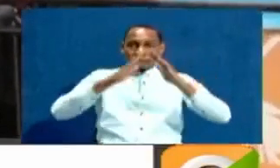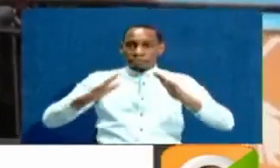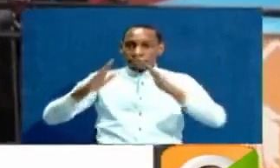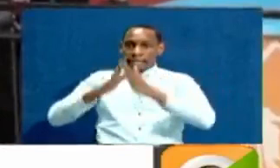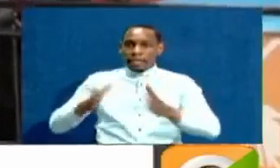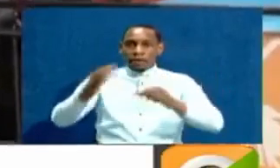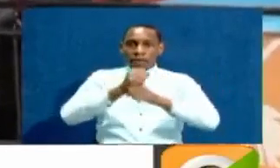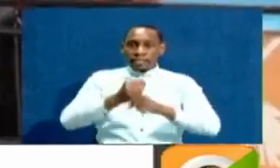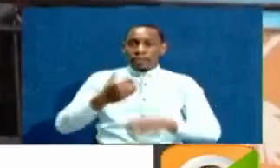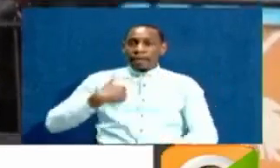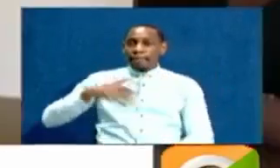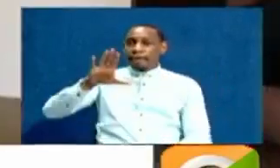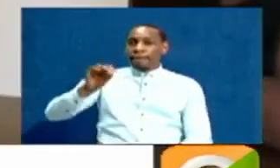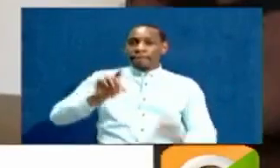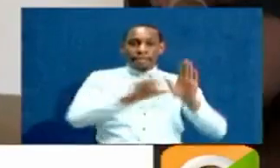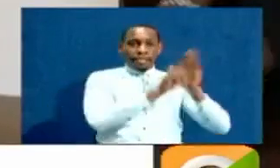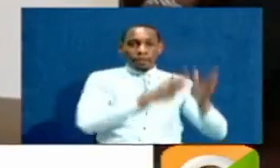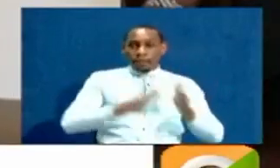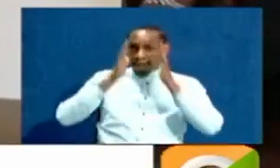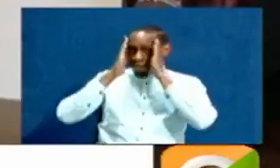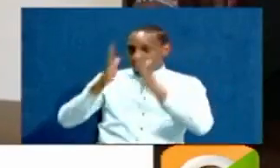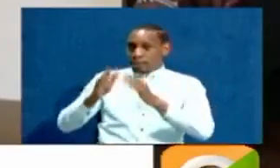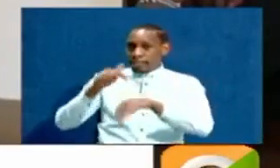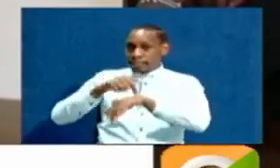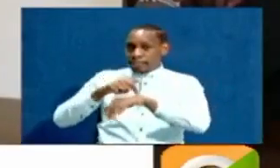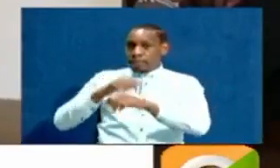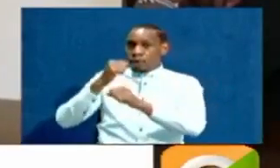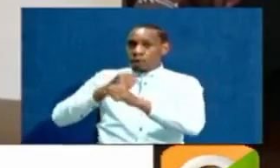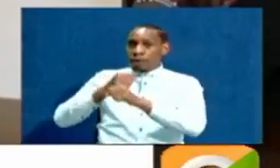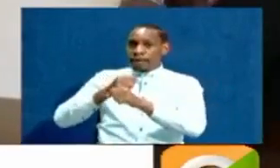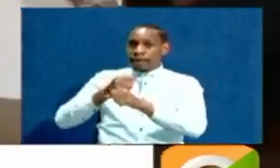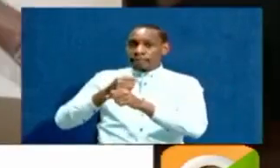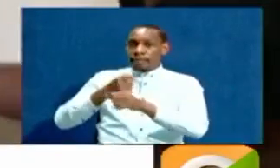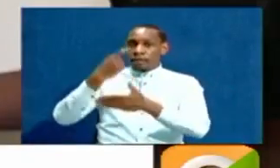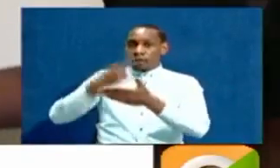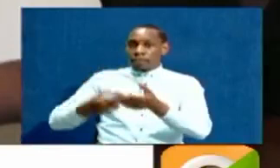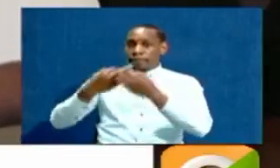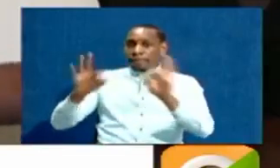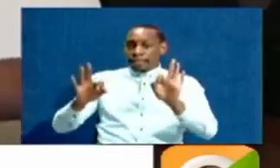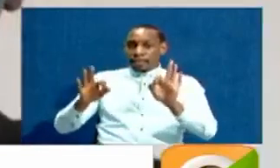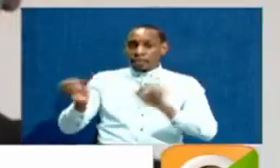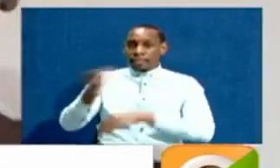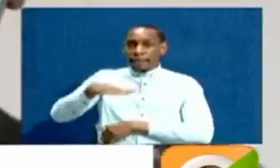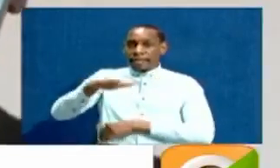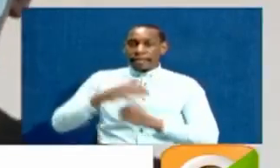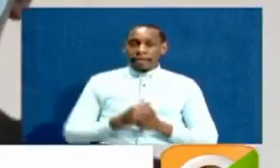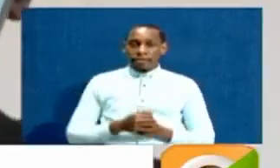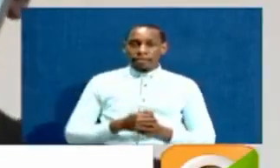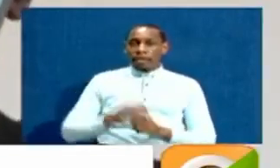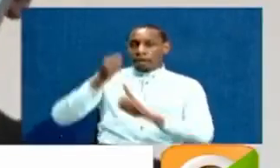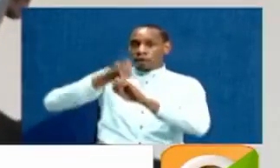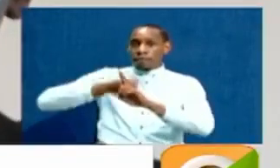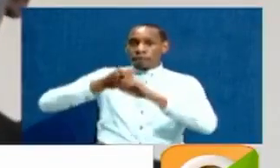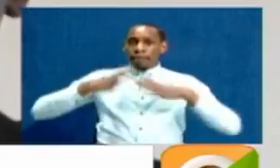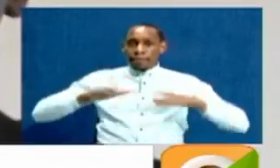organization with over 50 lawyers who dedicate part of their time to doing pro bono work in the slums. I fight for people's lives,